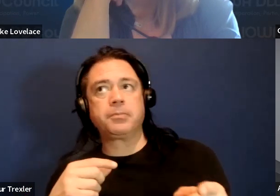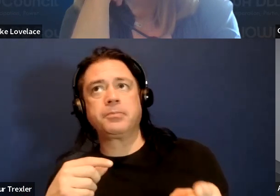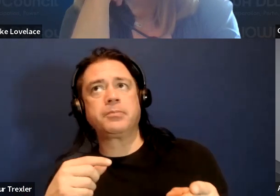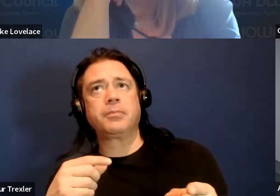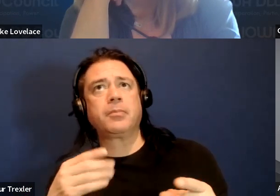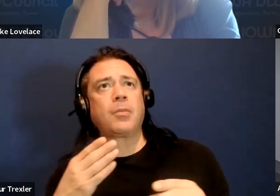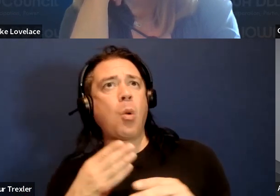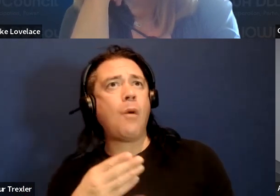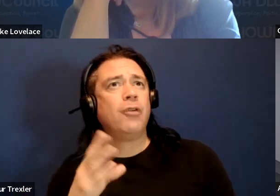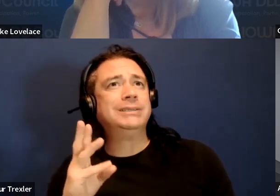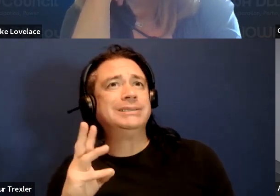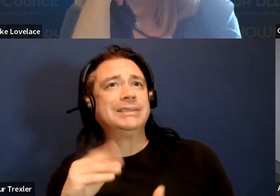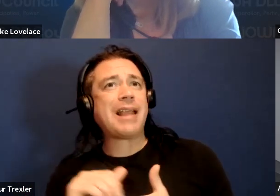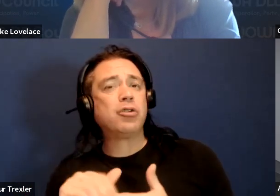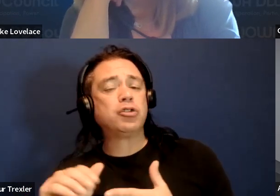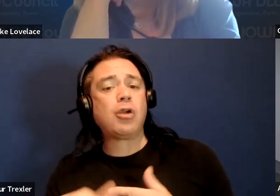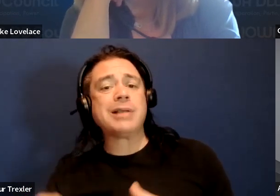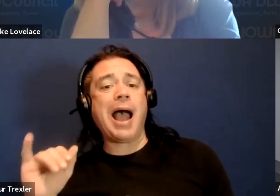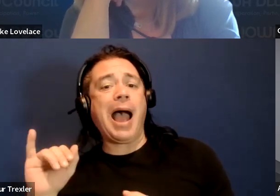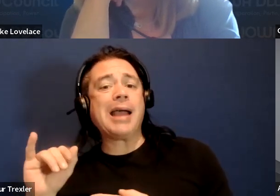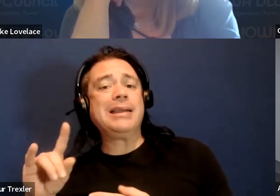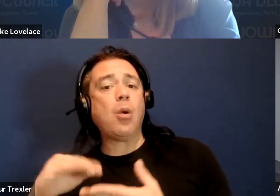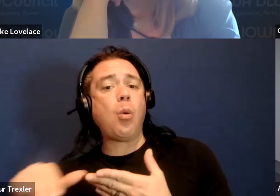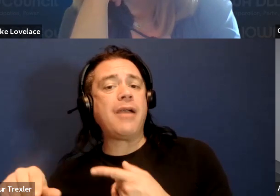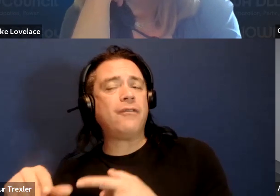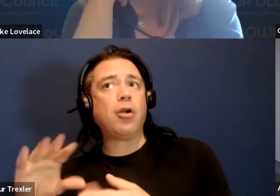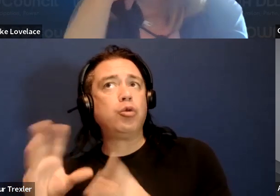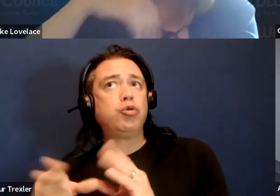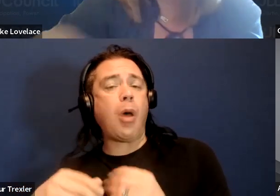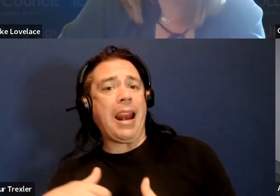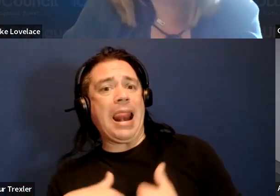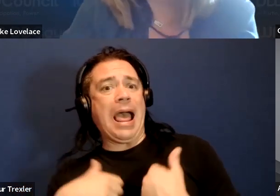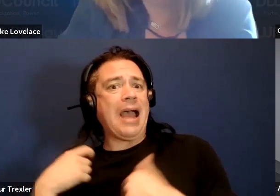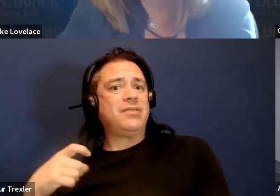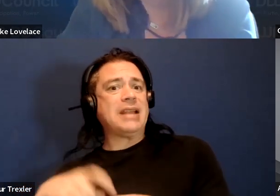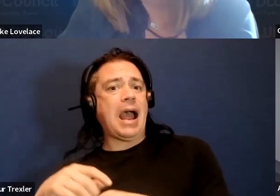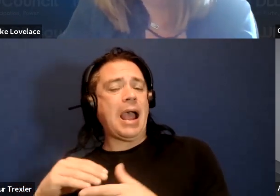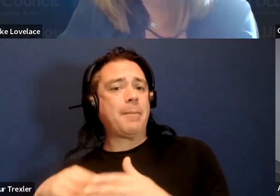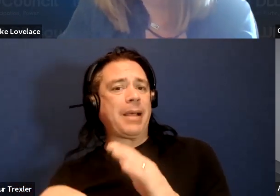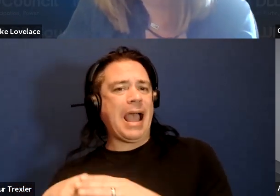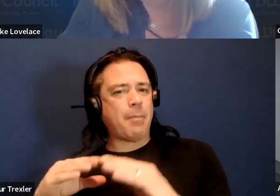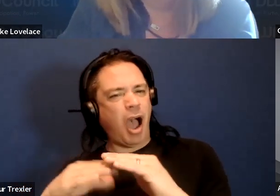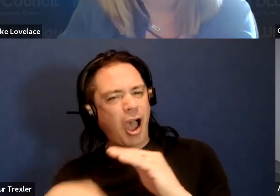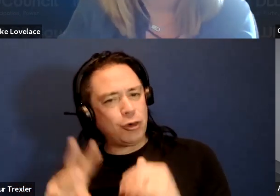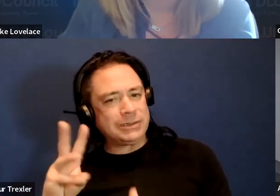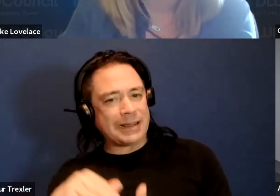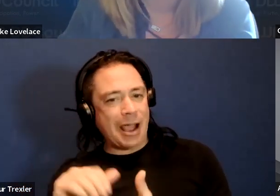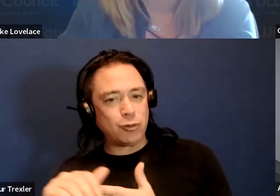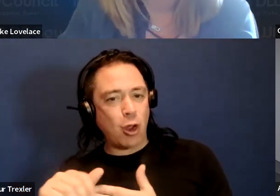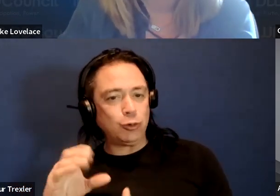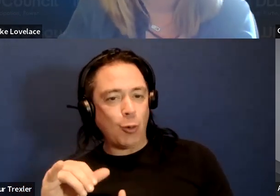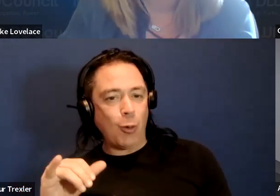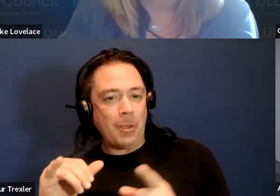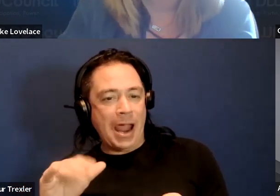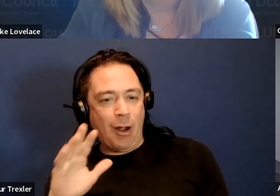over $6,000, and the ID waiver had a total lifetime cap of under $6,000. So this would